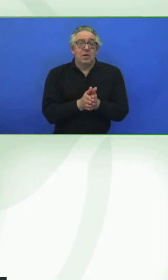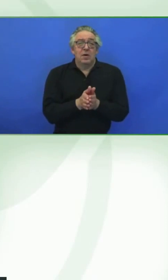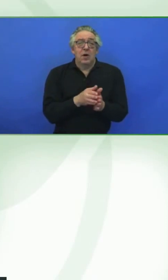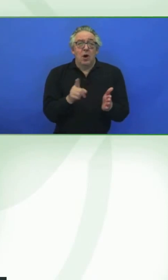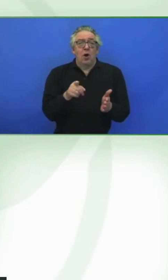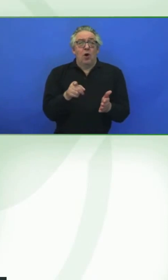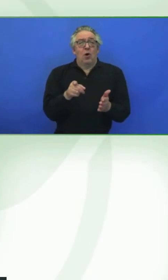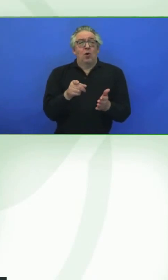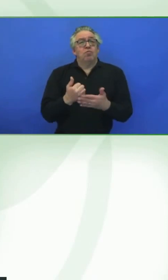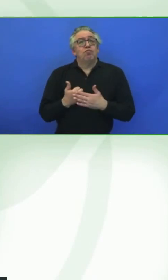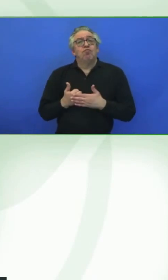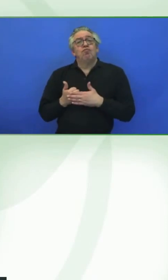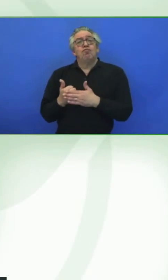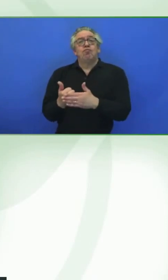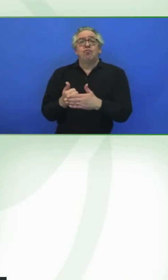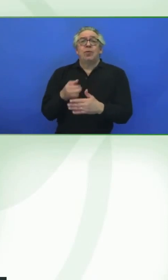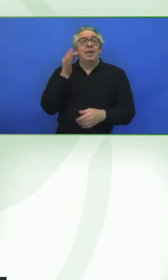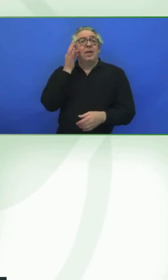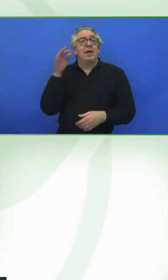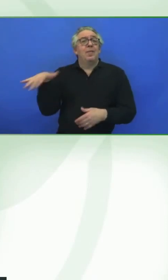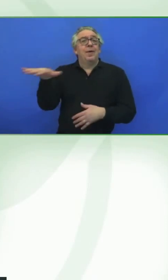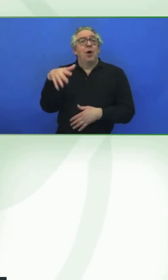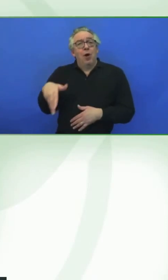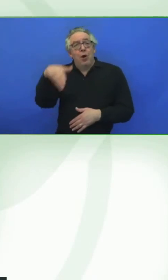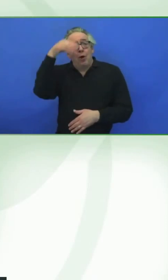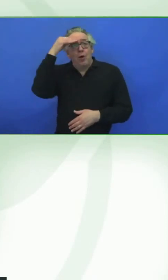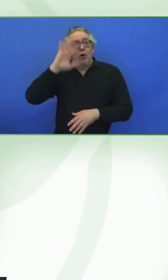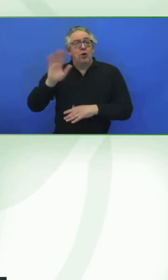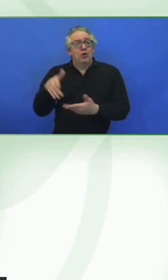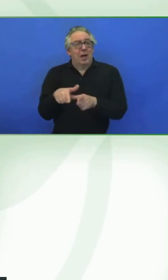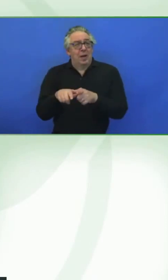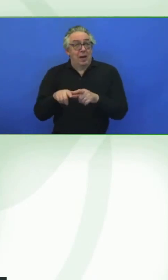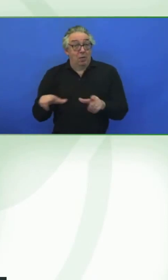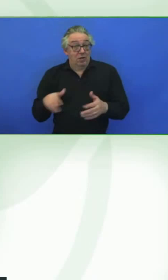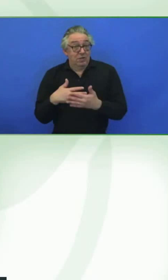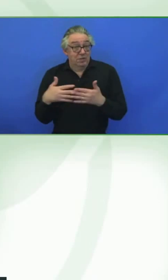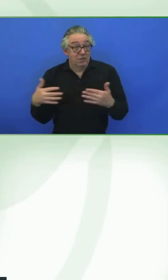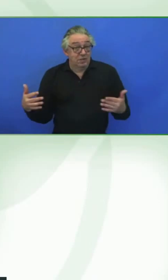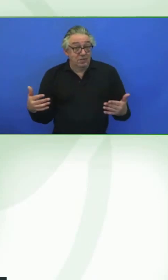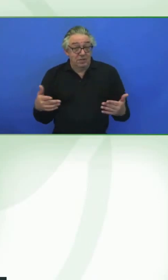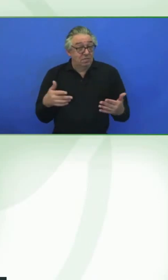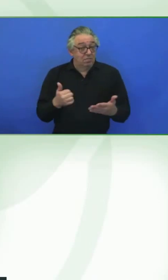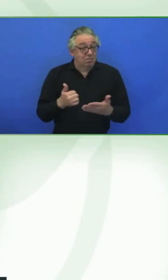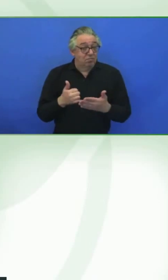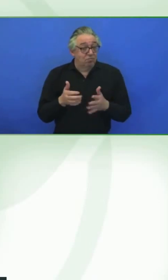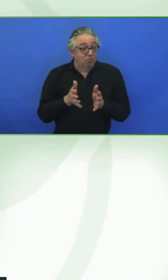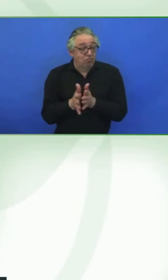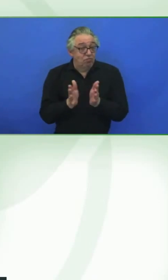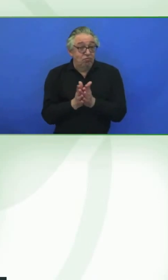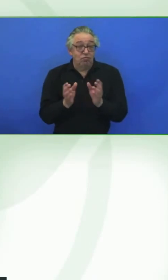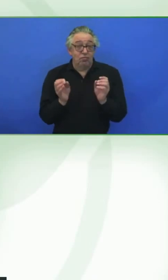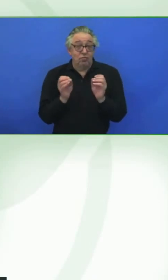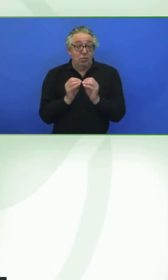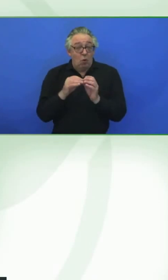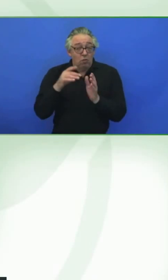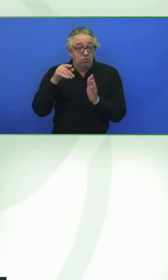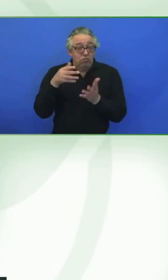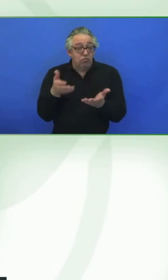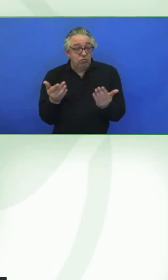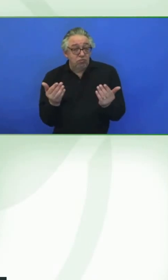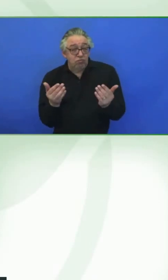you have referenced books and games. So can you tell us a little bit more about this? Yes, we